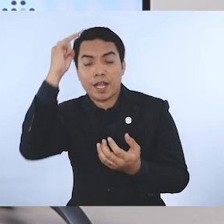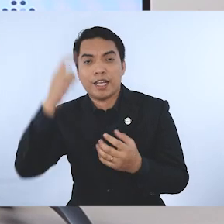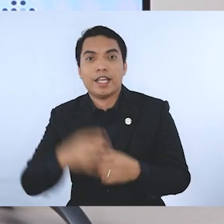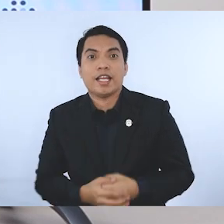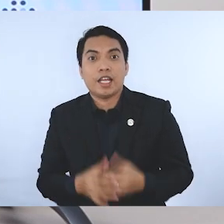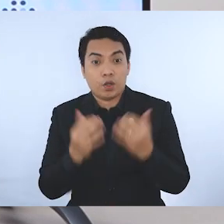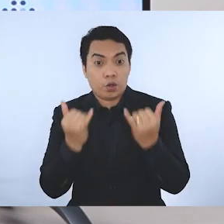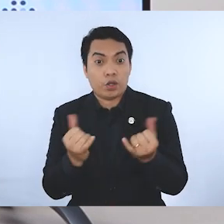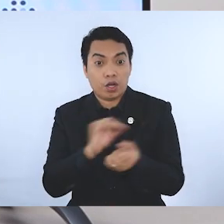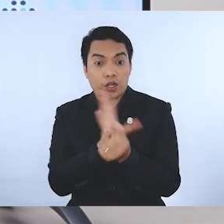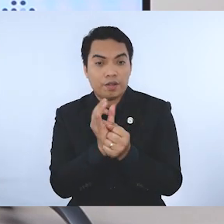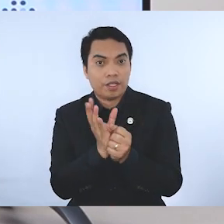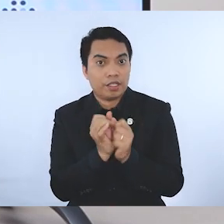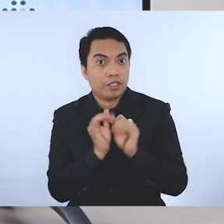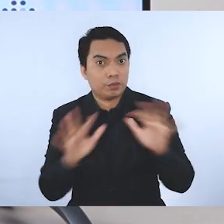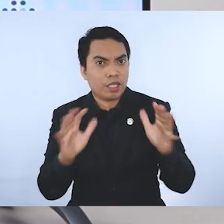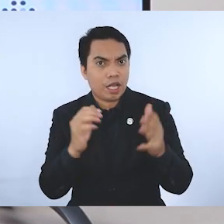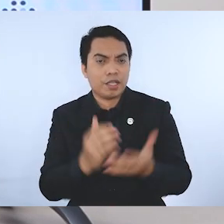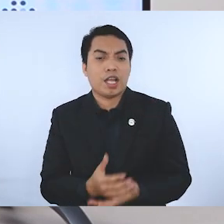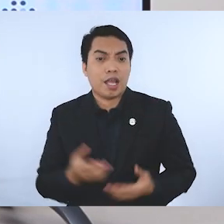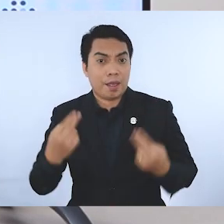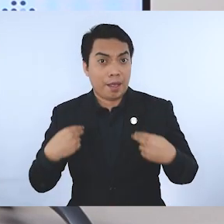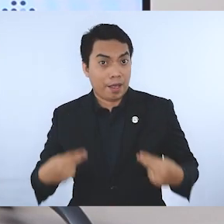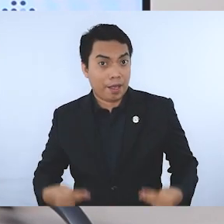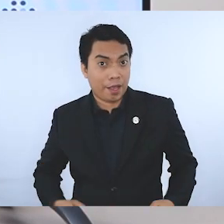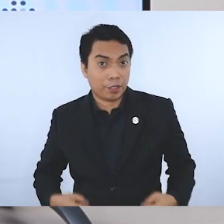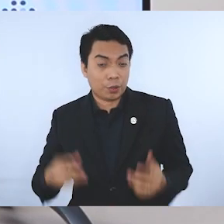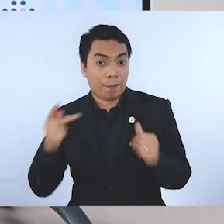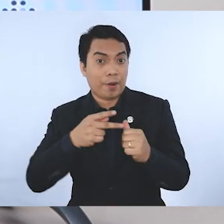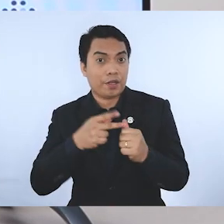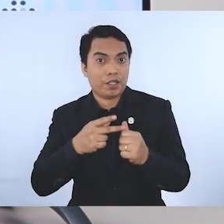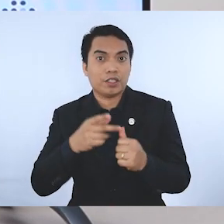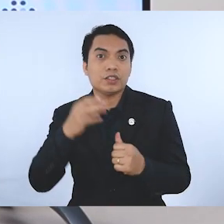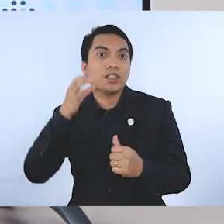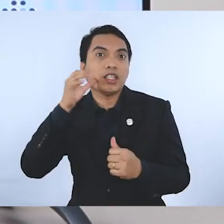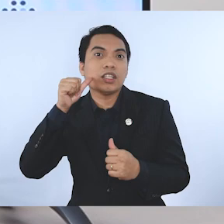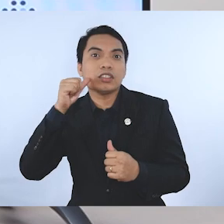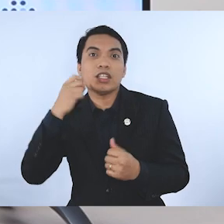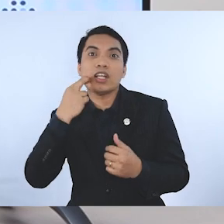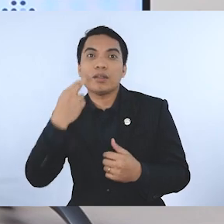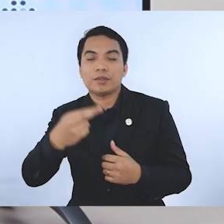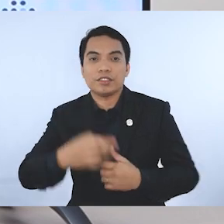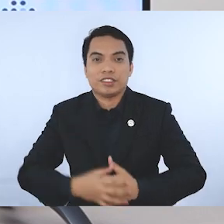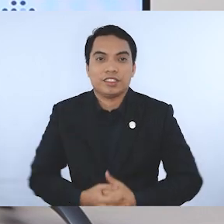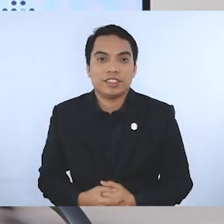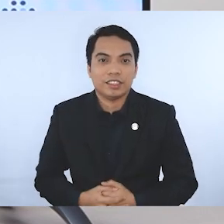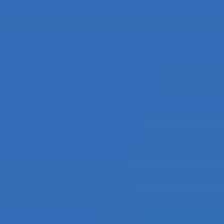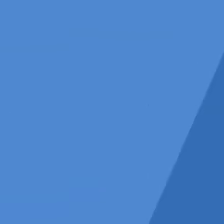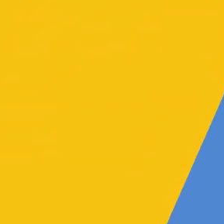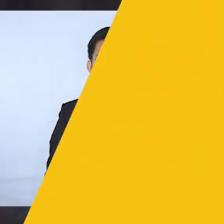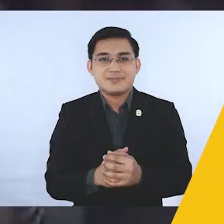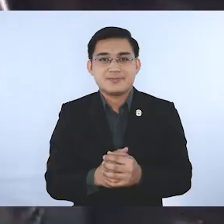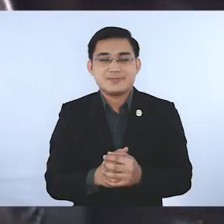of this pandemic, health is still prioritized. Here's Sister Charlene Arsenal to tell us the details.